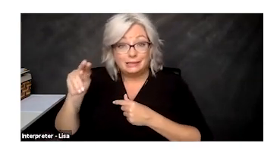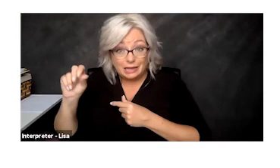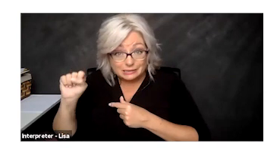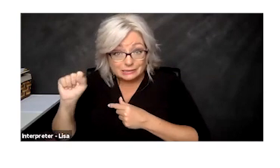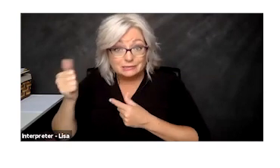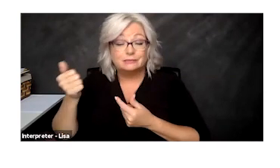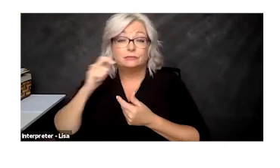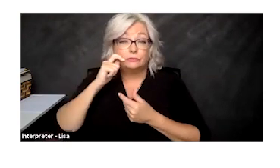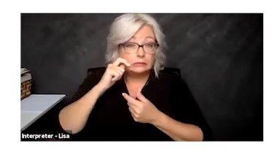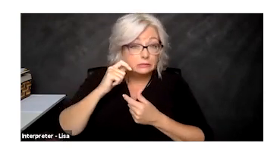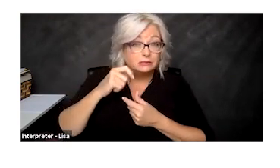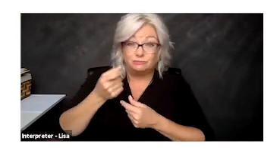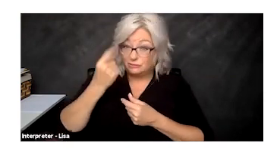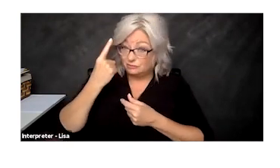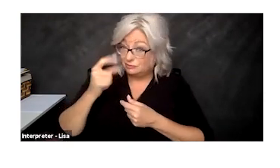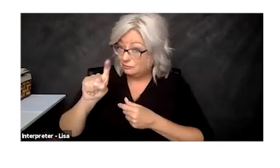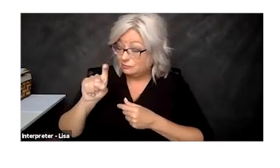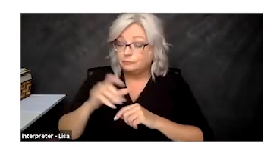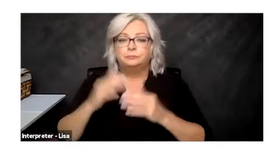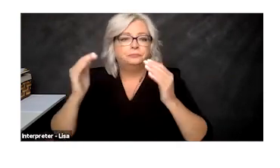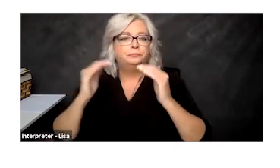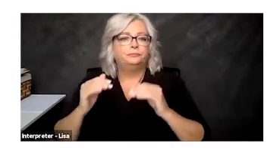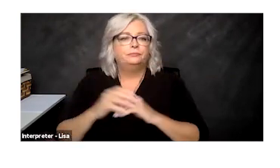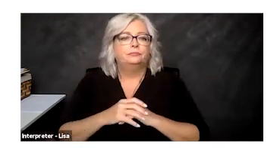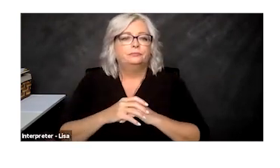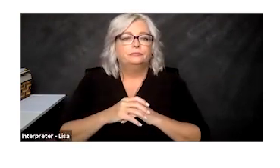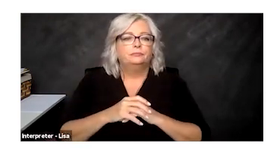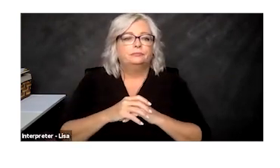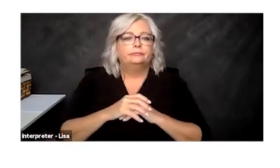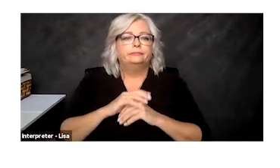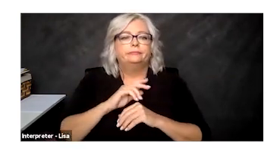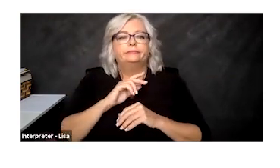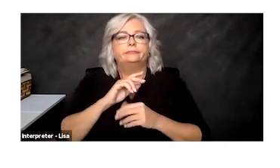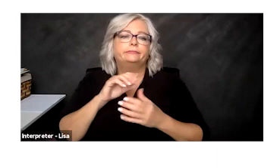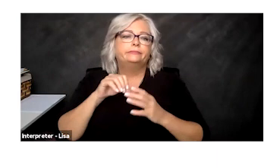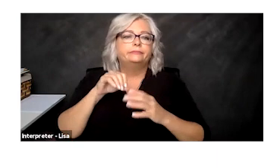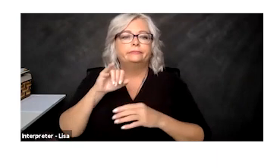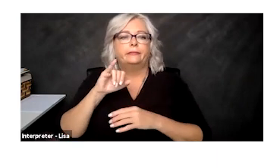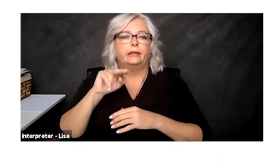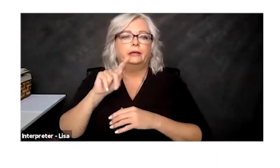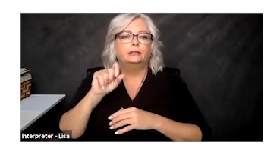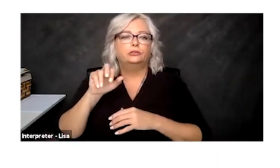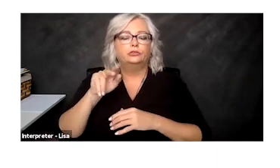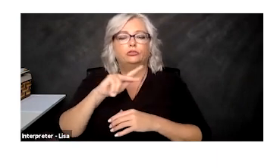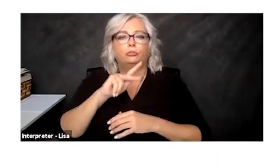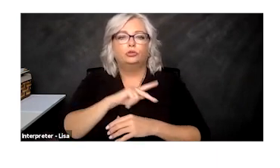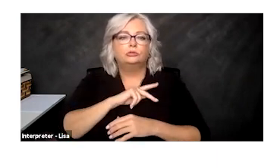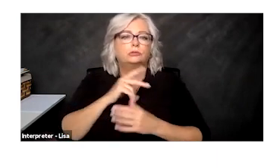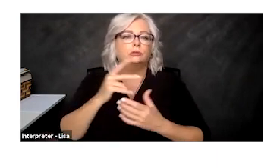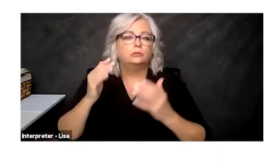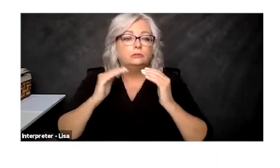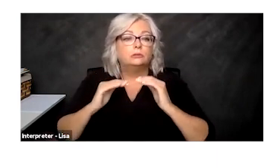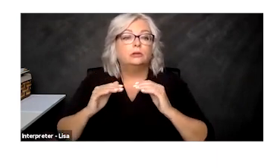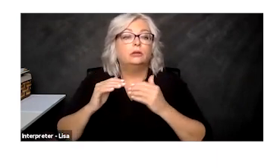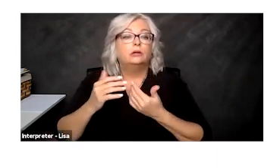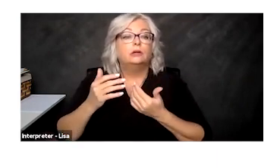work culture is focused on fostering and affirming Black talent. Is the workplace a safe place, a brave space for Black people,